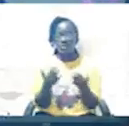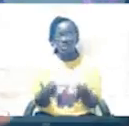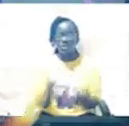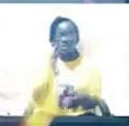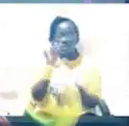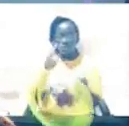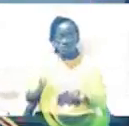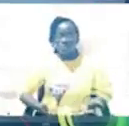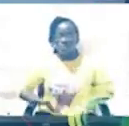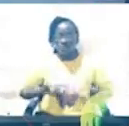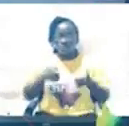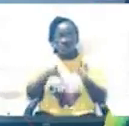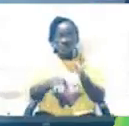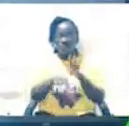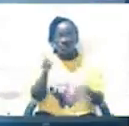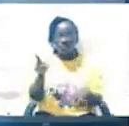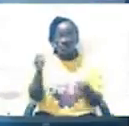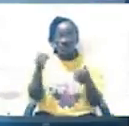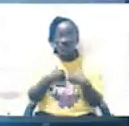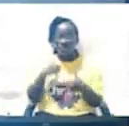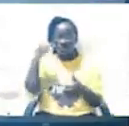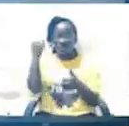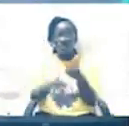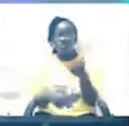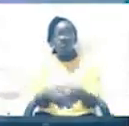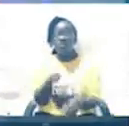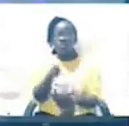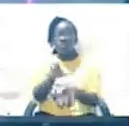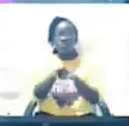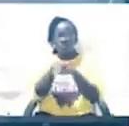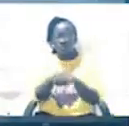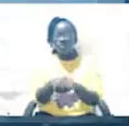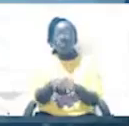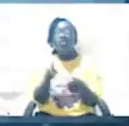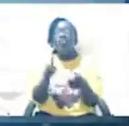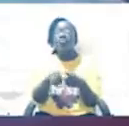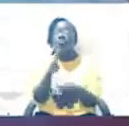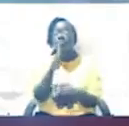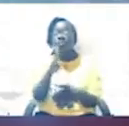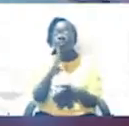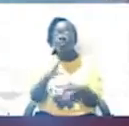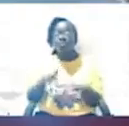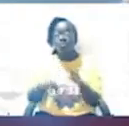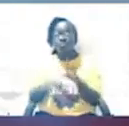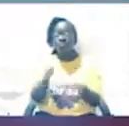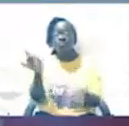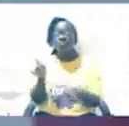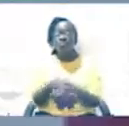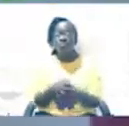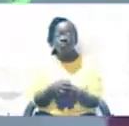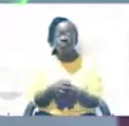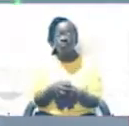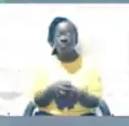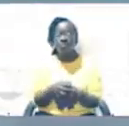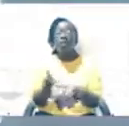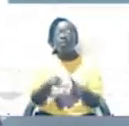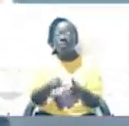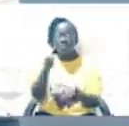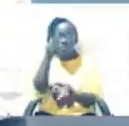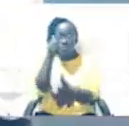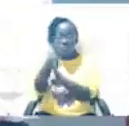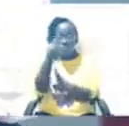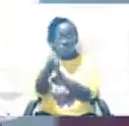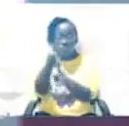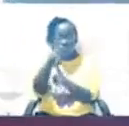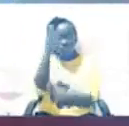huma brabono and sinitrasi. You pretend to be spiritual. Now why are you so your home? But you do know. As